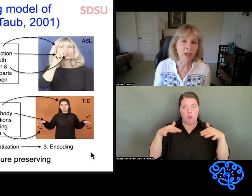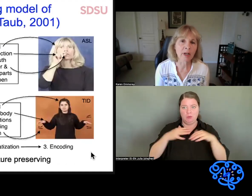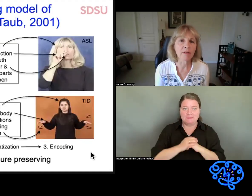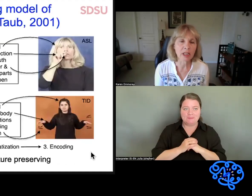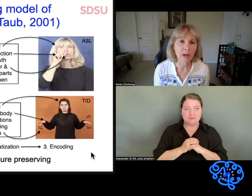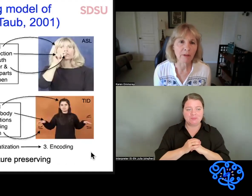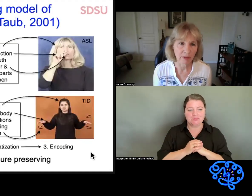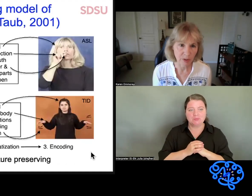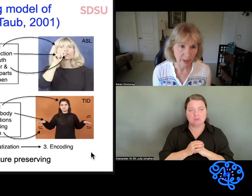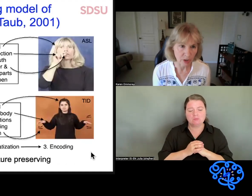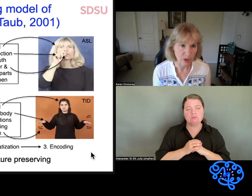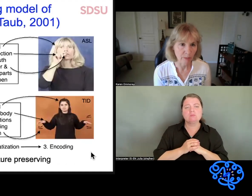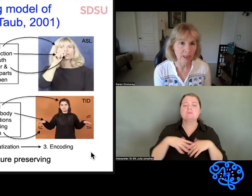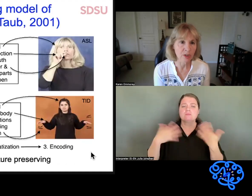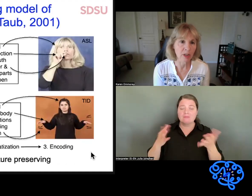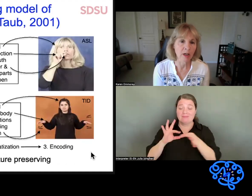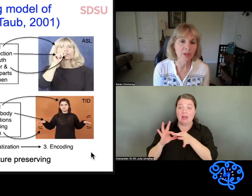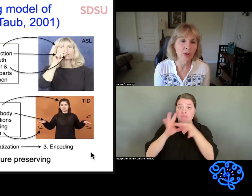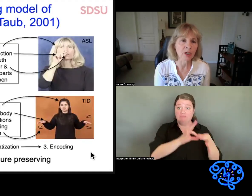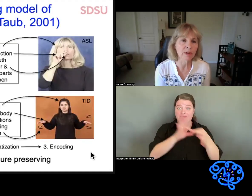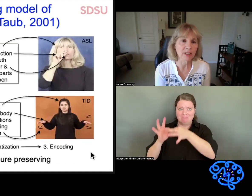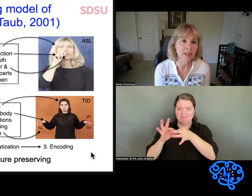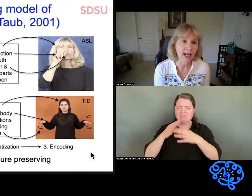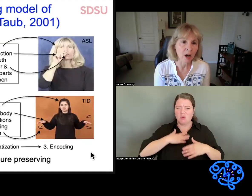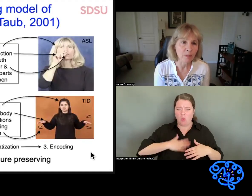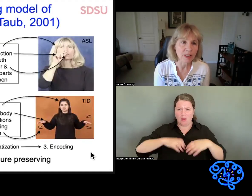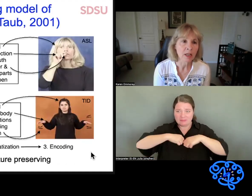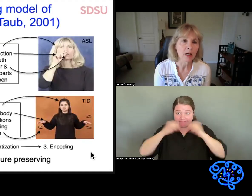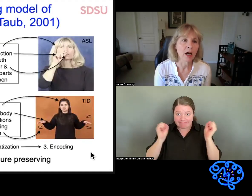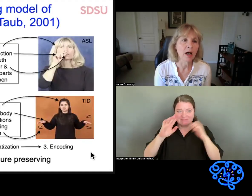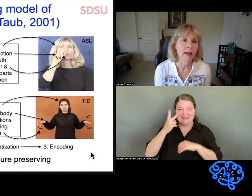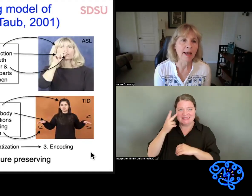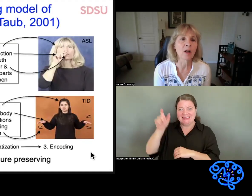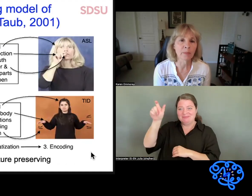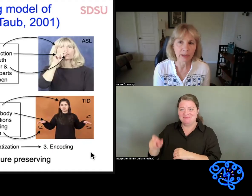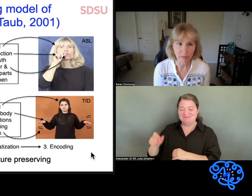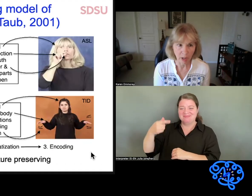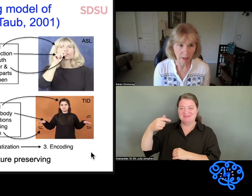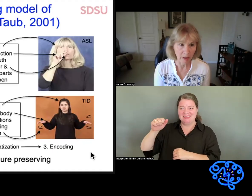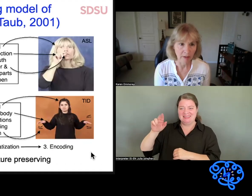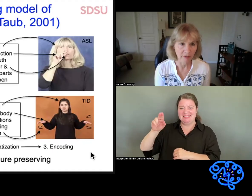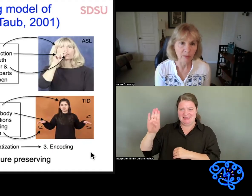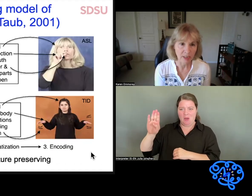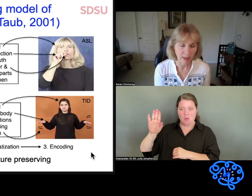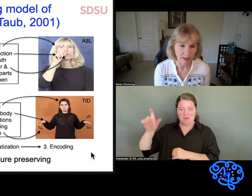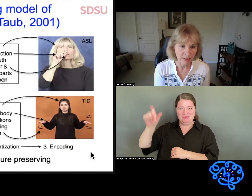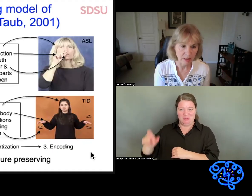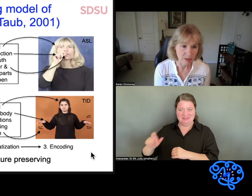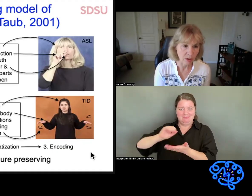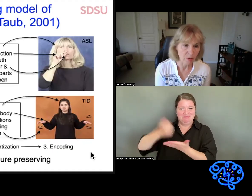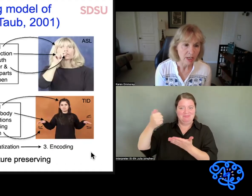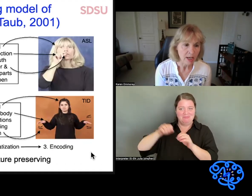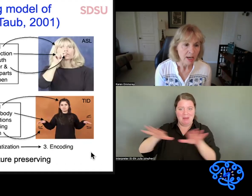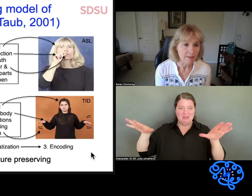And the way I want to think about this relationship is starting with Sarah Taub's analog building model of linguistic